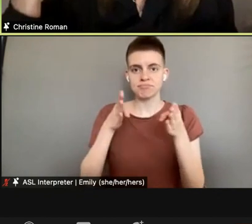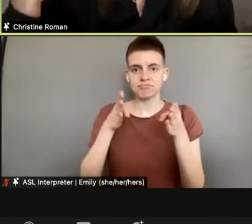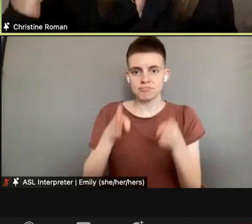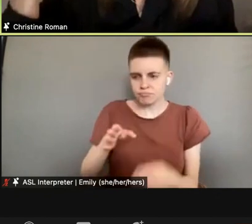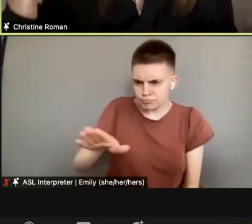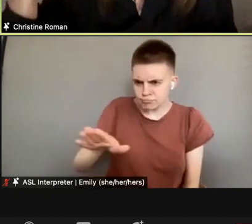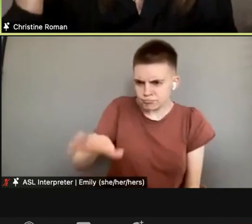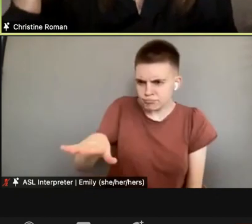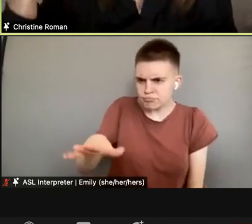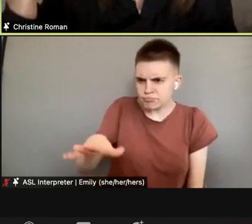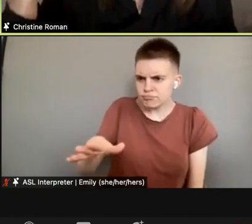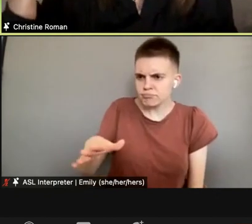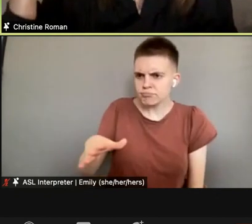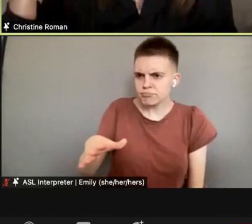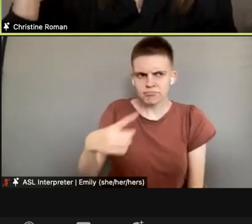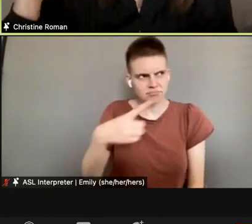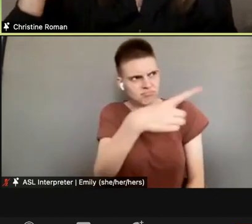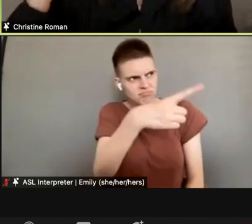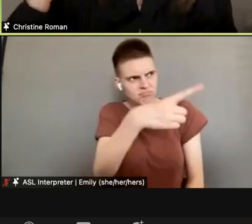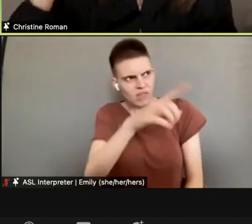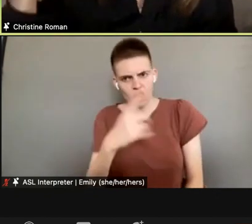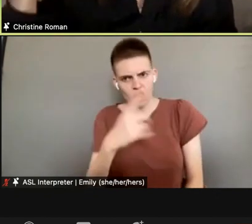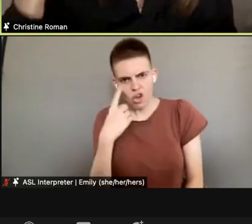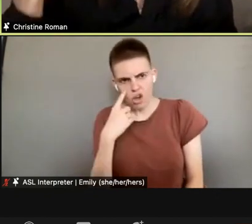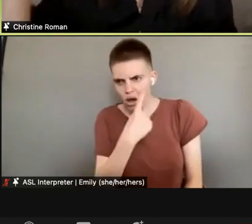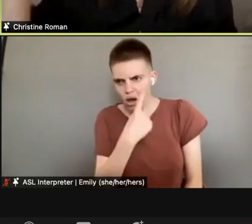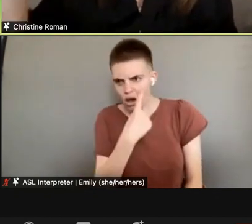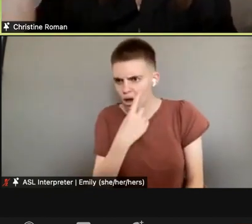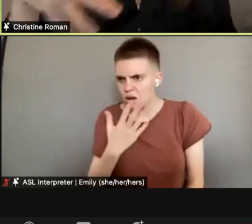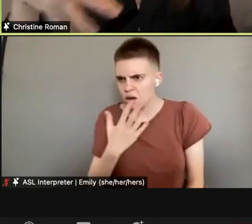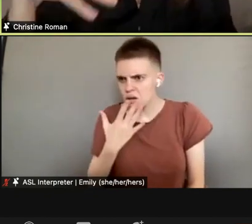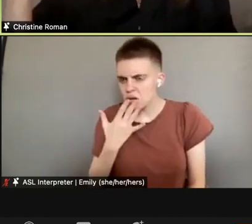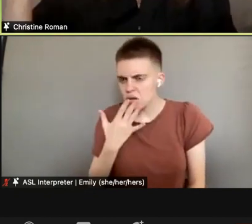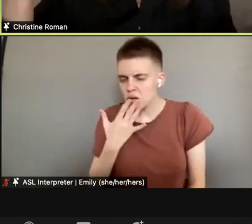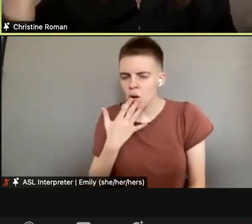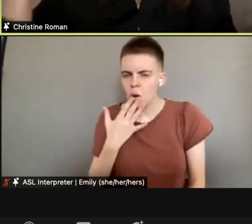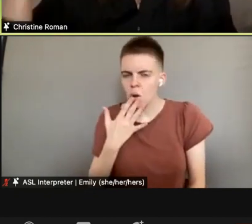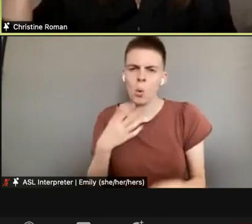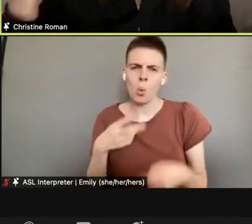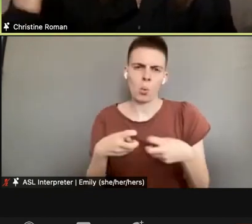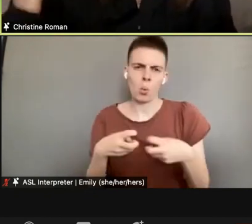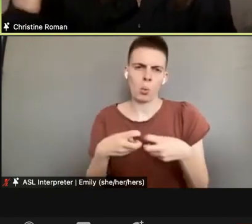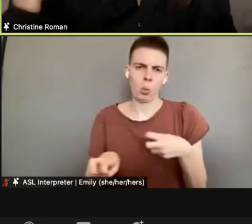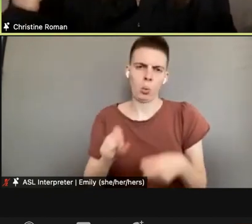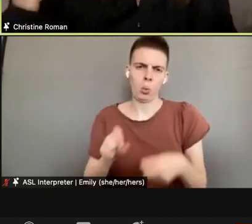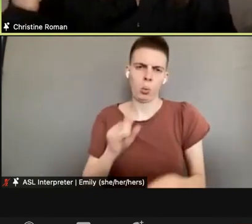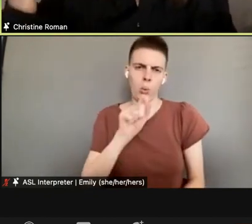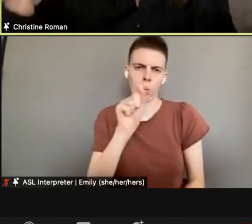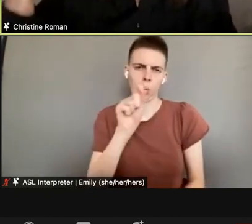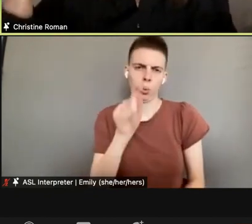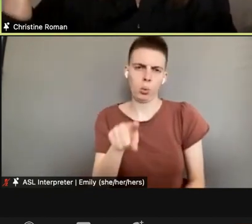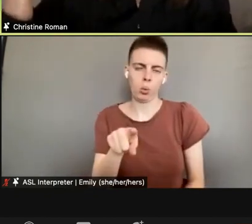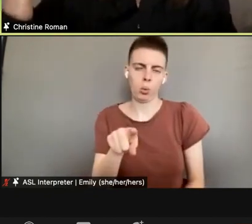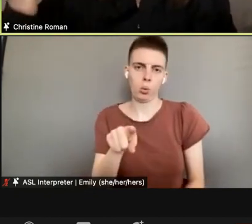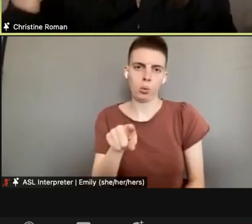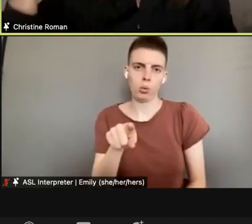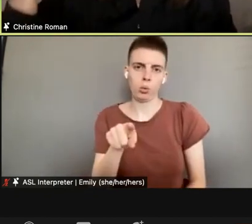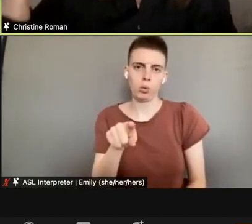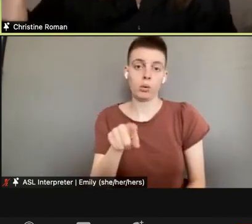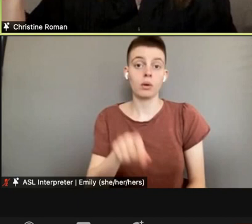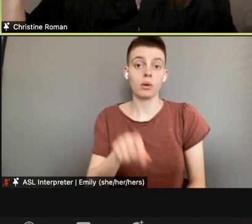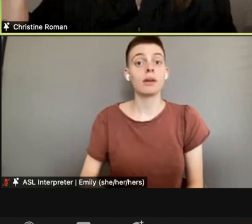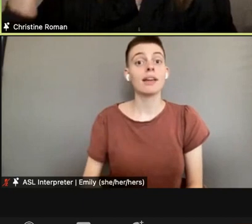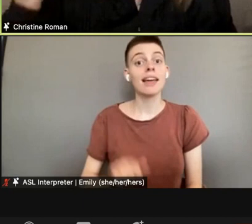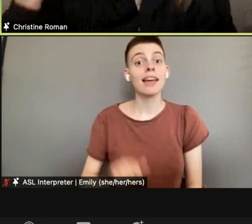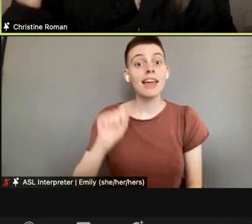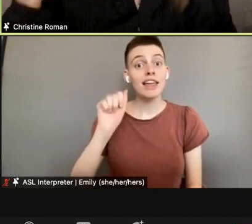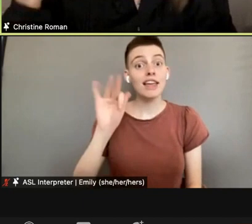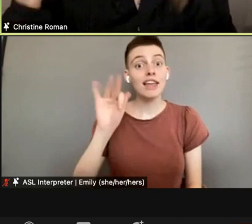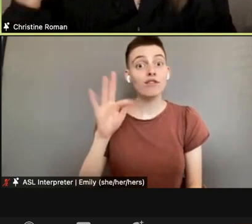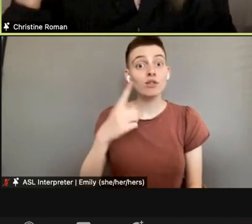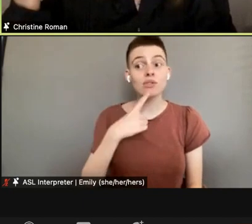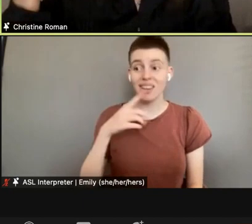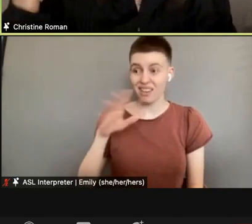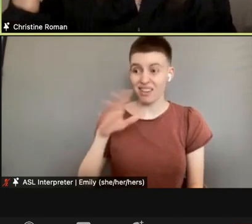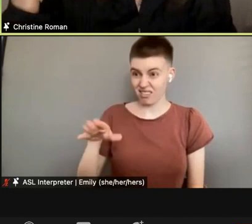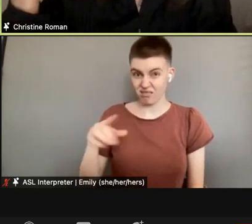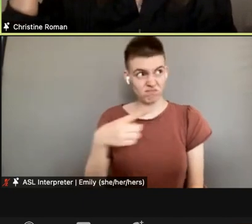what color is this person's eyes? That's a really hard question. But if you say, is this person, do they have blue